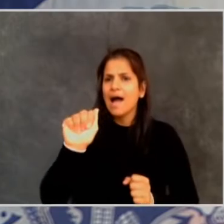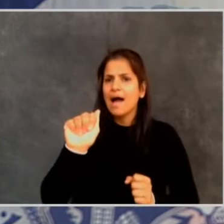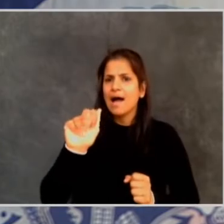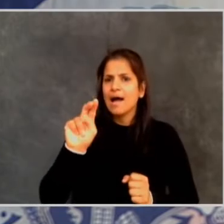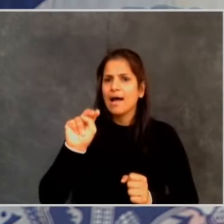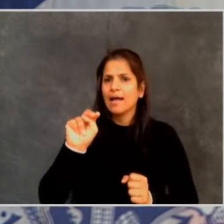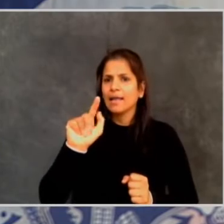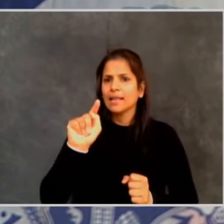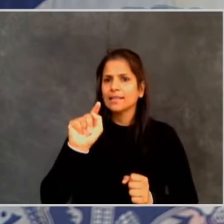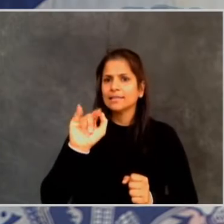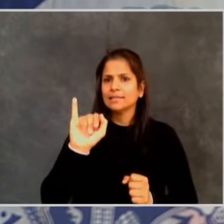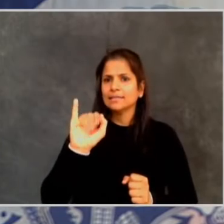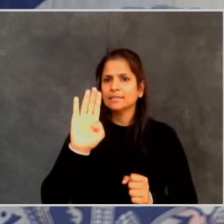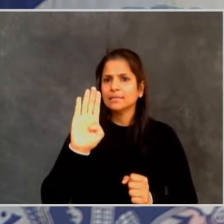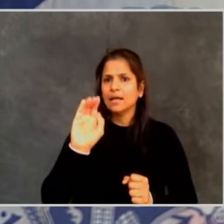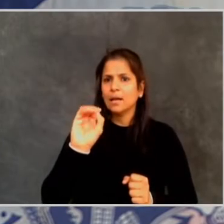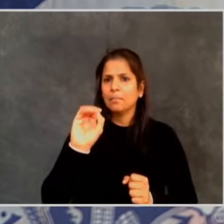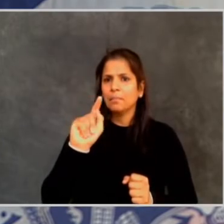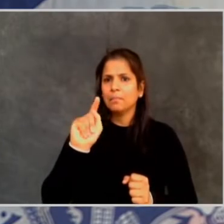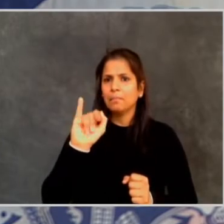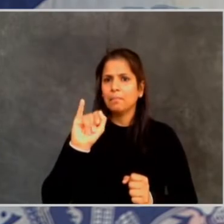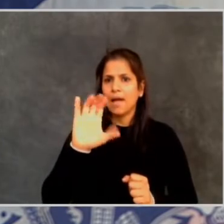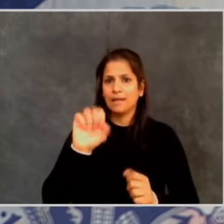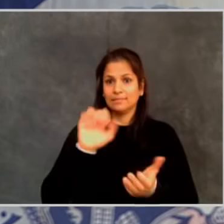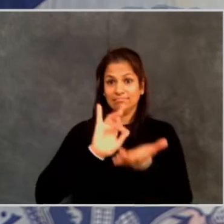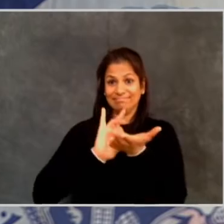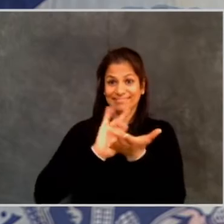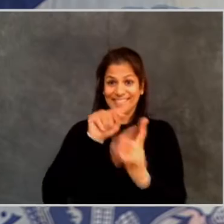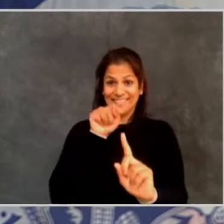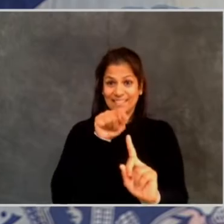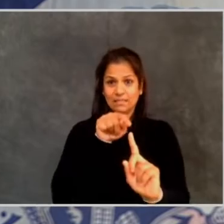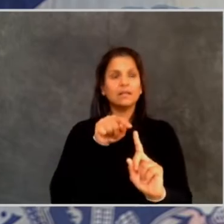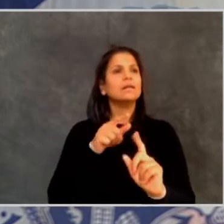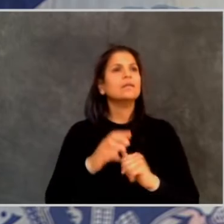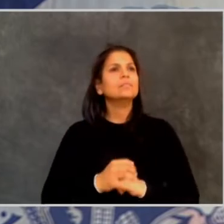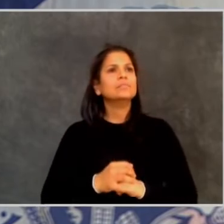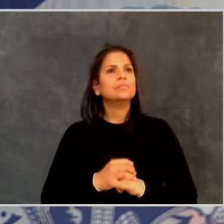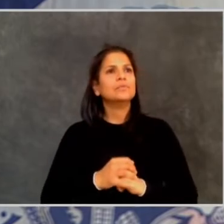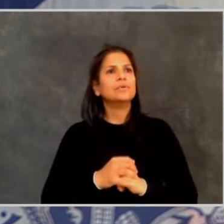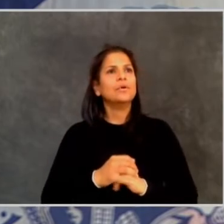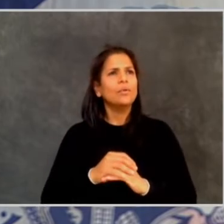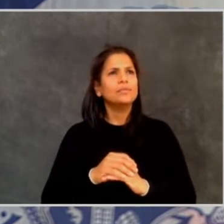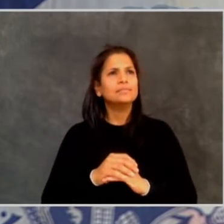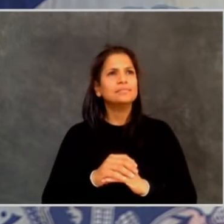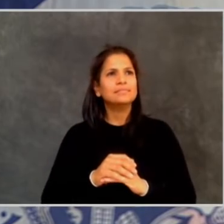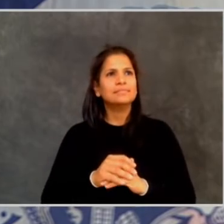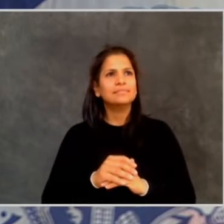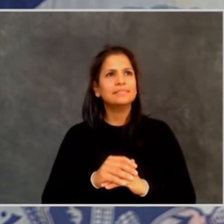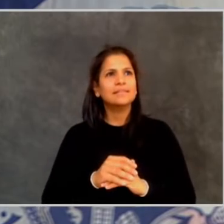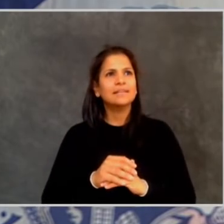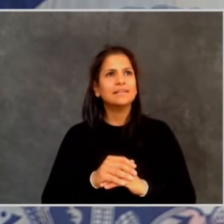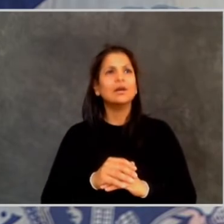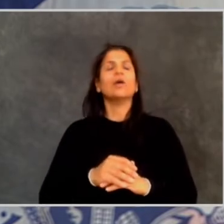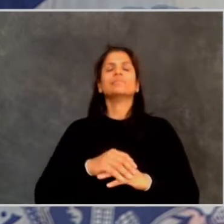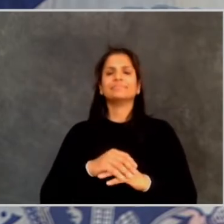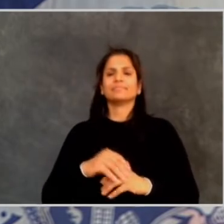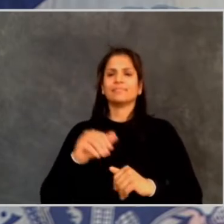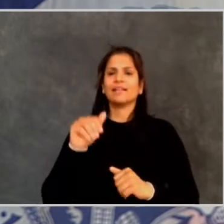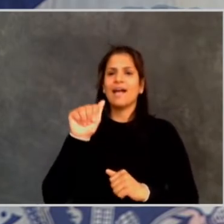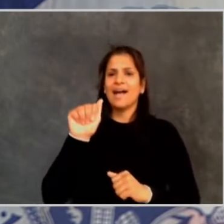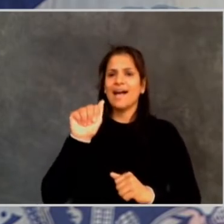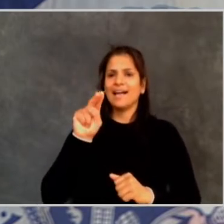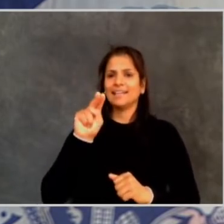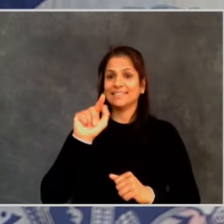And they call it a game changer. I just wanted to see if you see it the same way. And my other question about this is, since we are the epicenter, has the FDA,